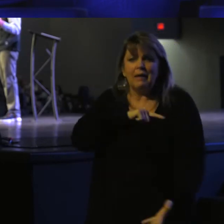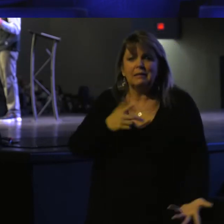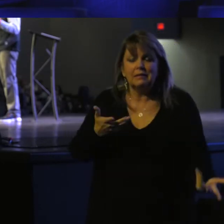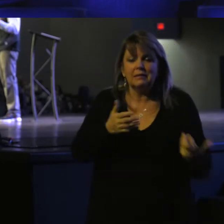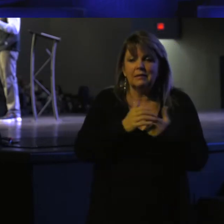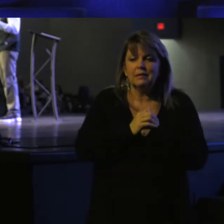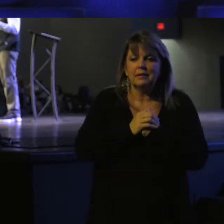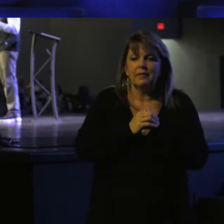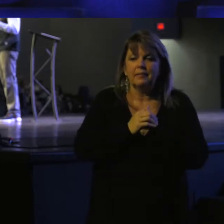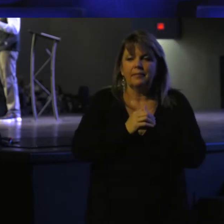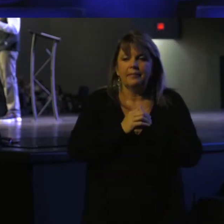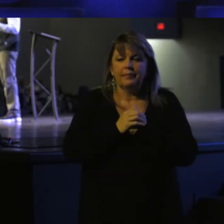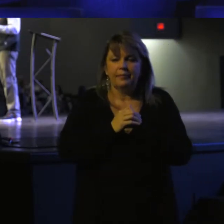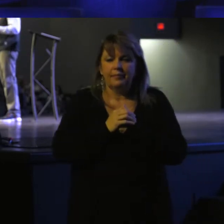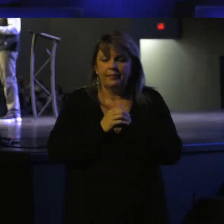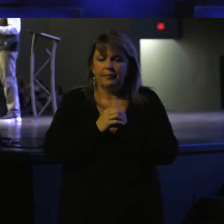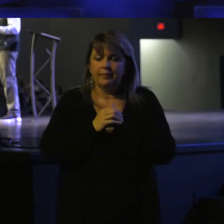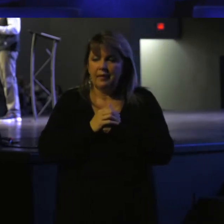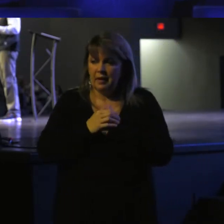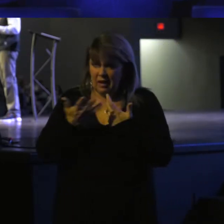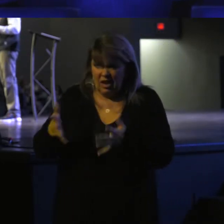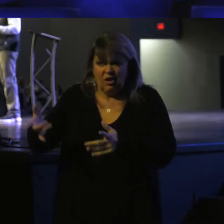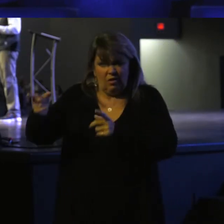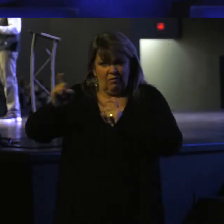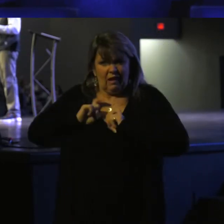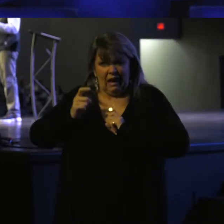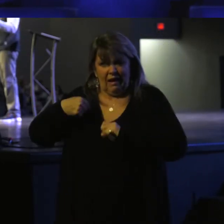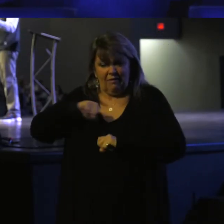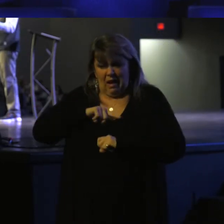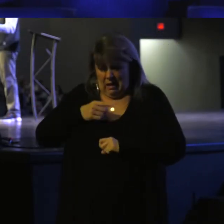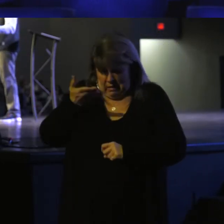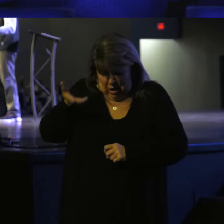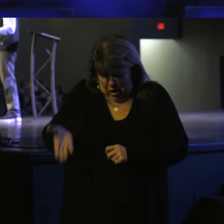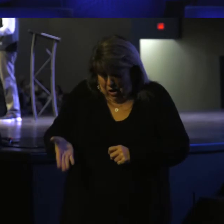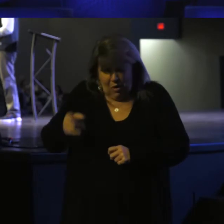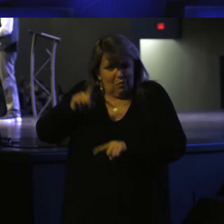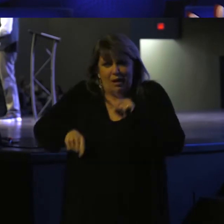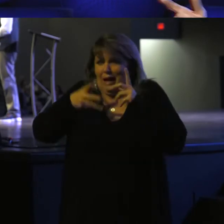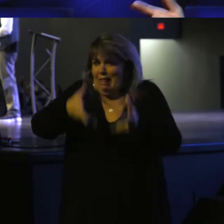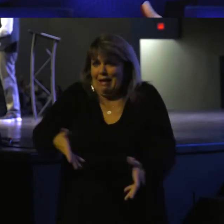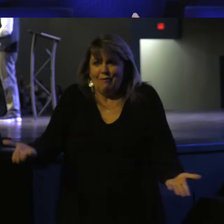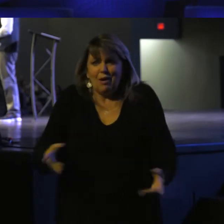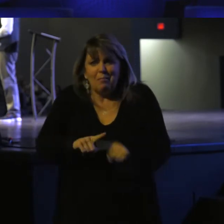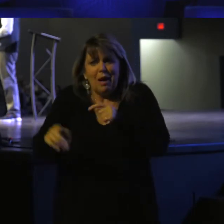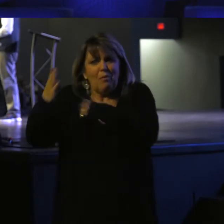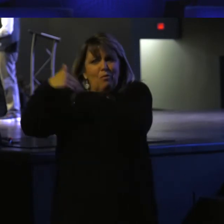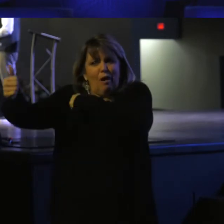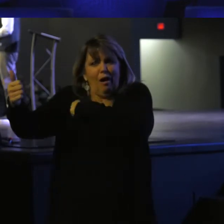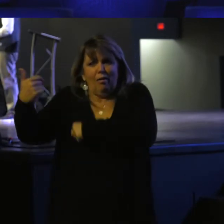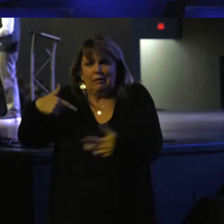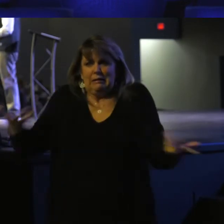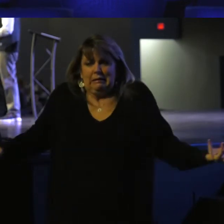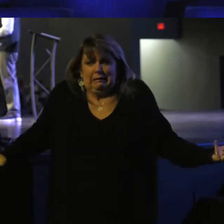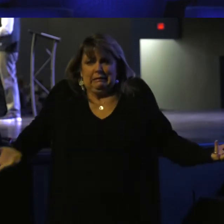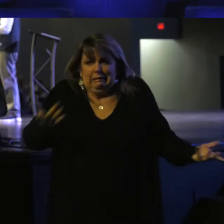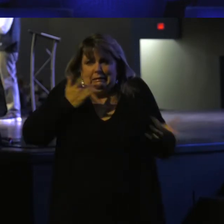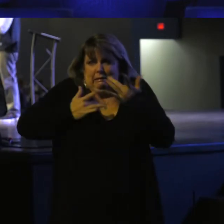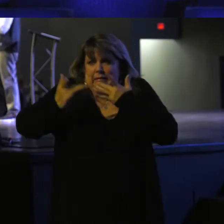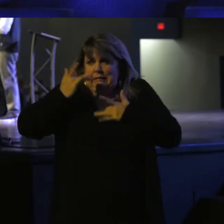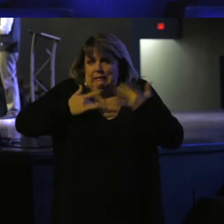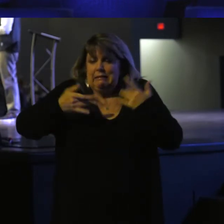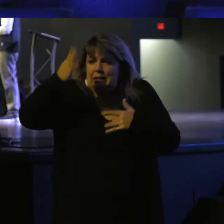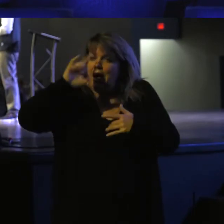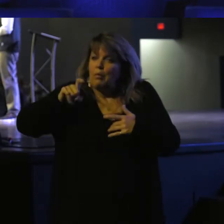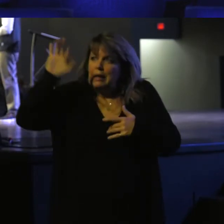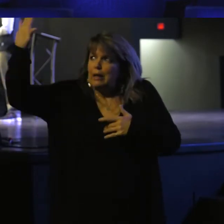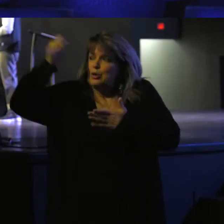You haven't given us her to leave her here, and yet you're calling us. And God, we